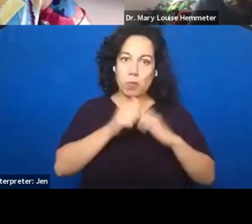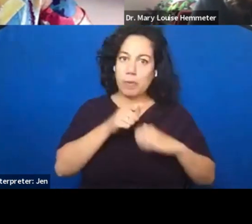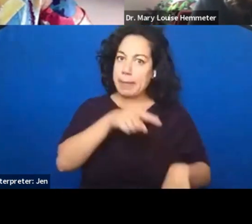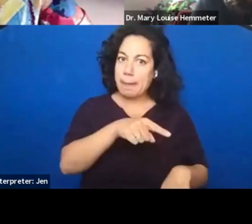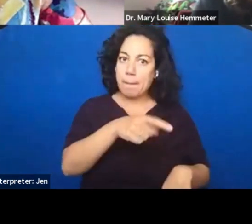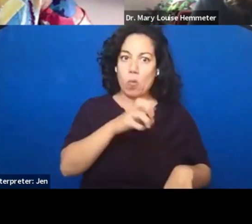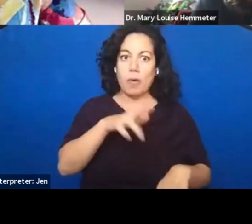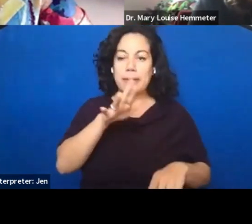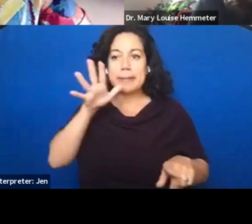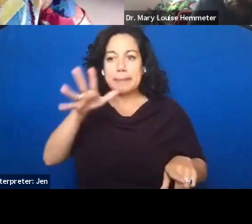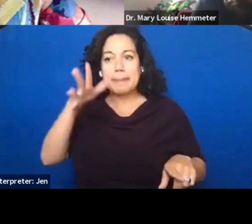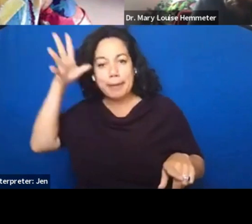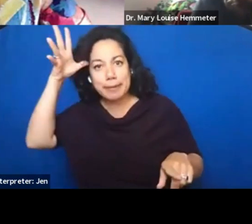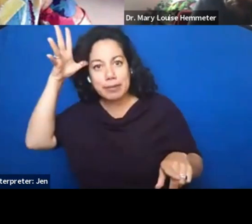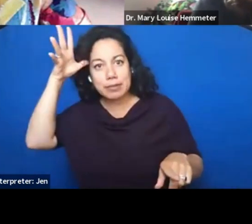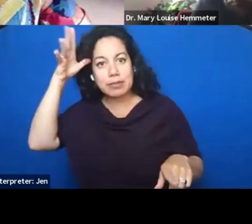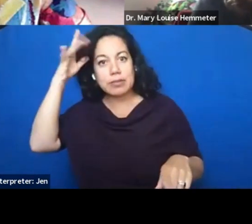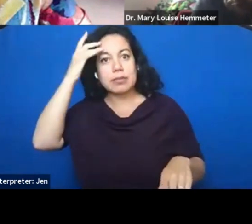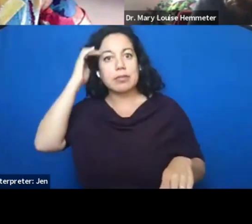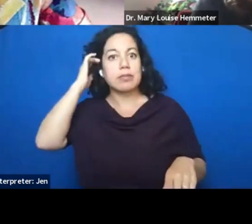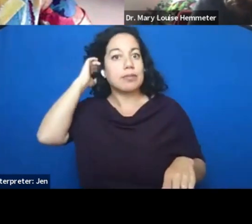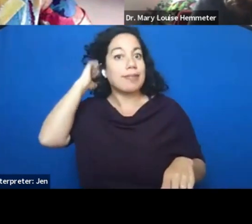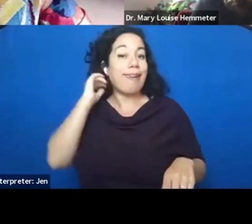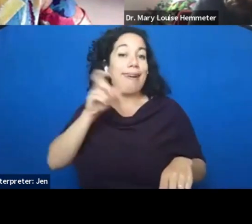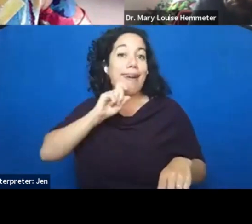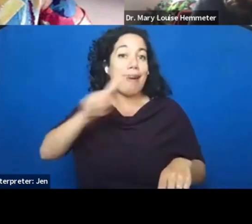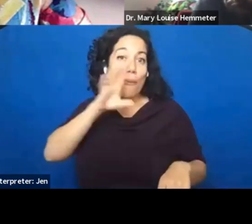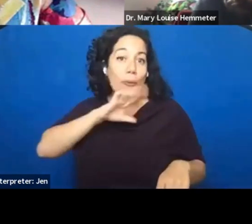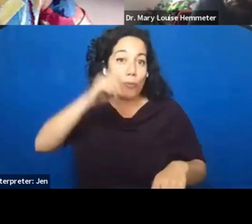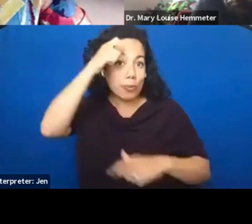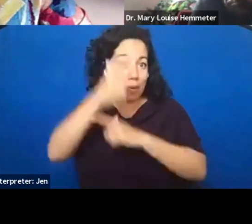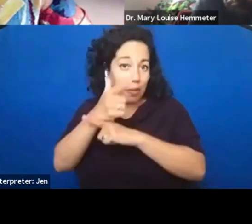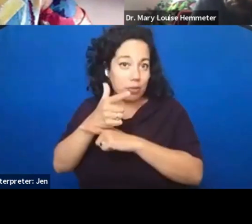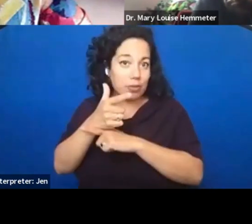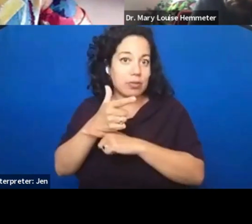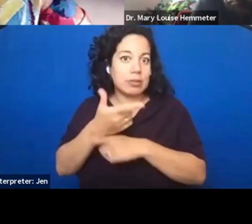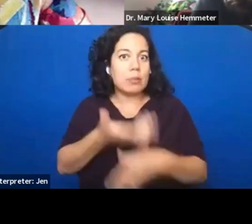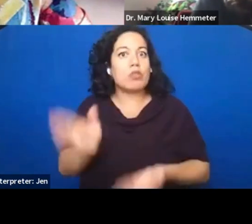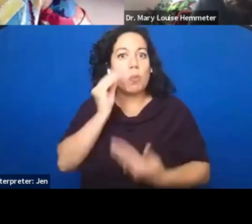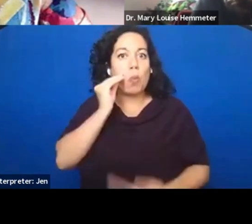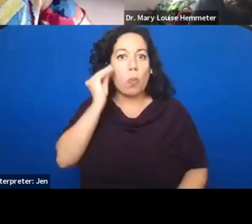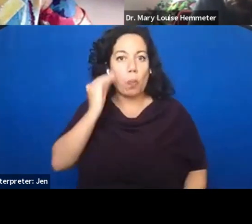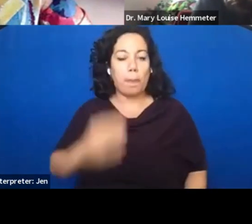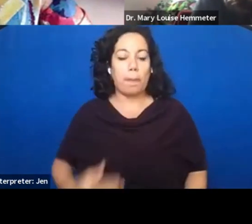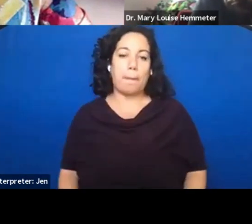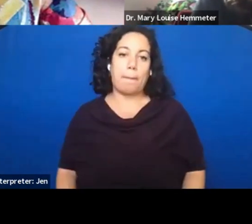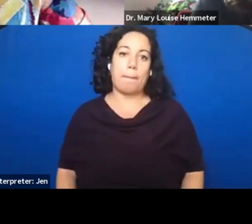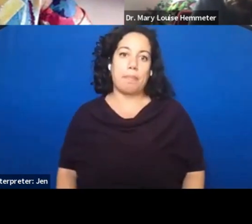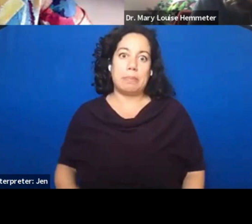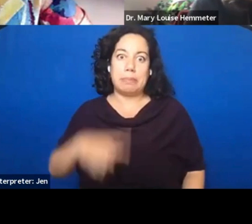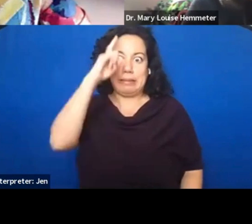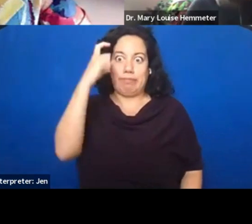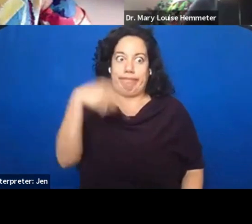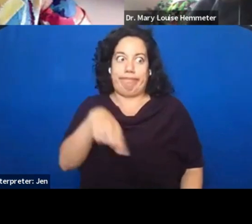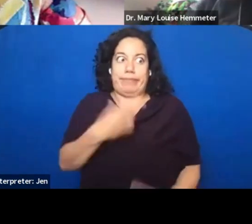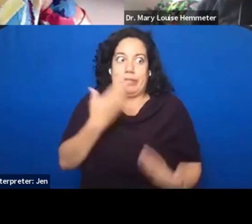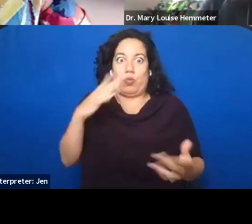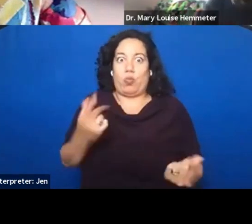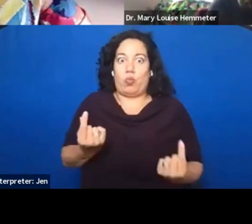his parents. They asked his older brother to take him home because they didn't know what to do with